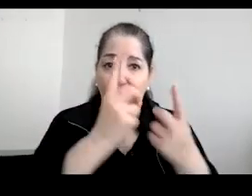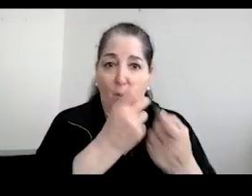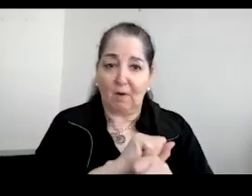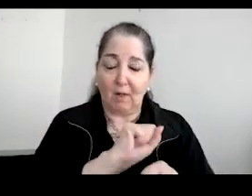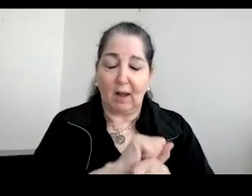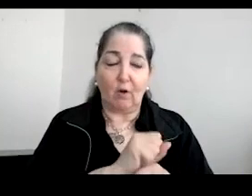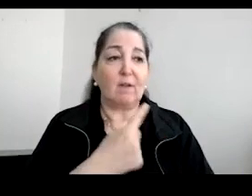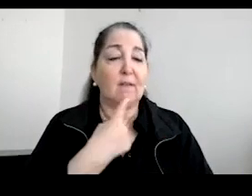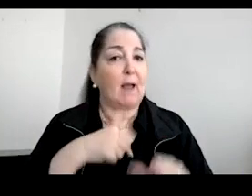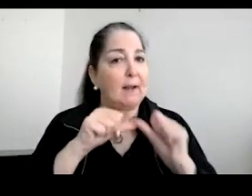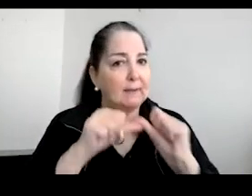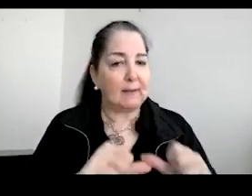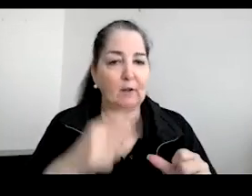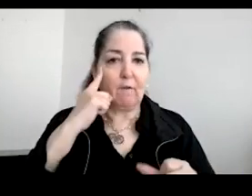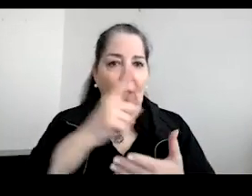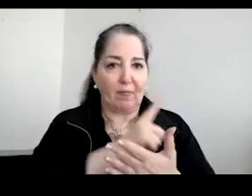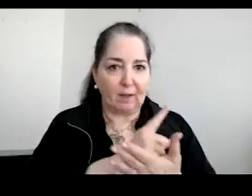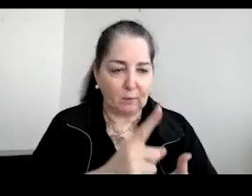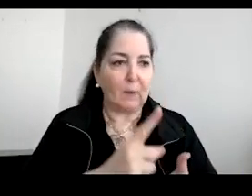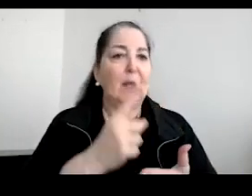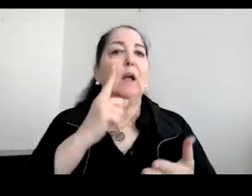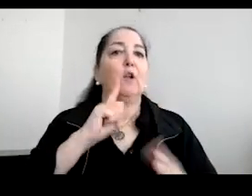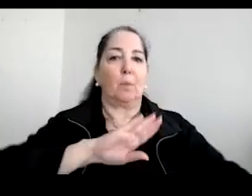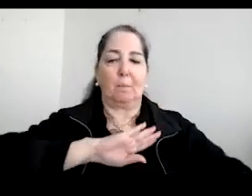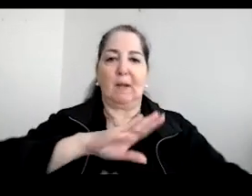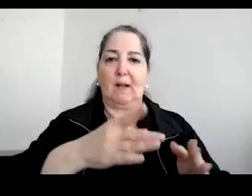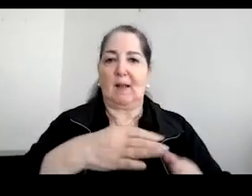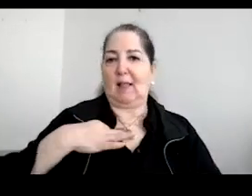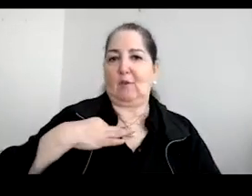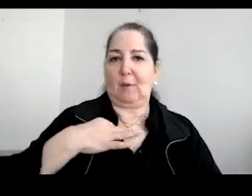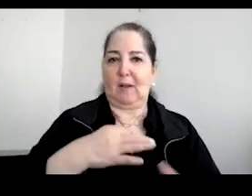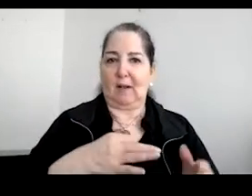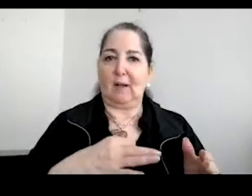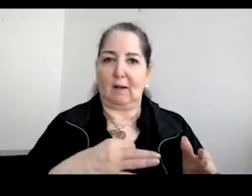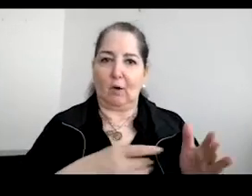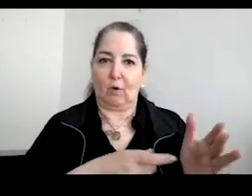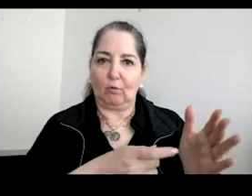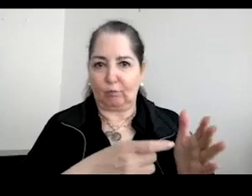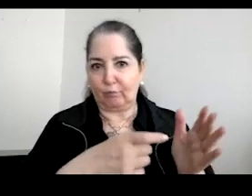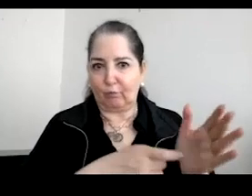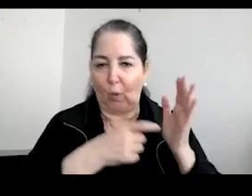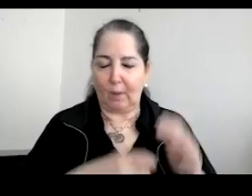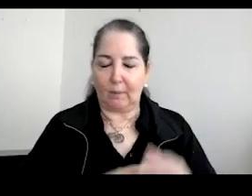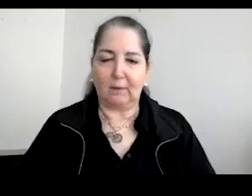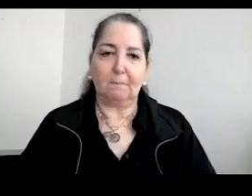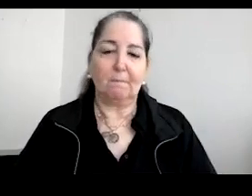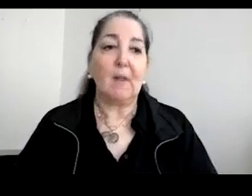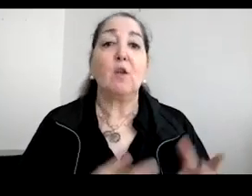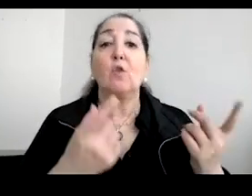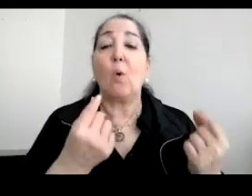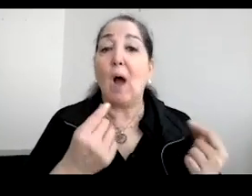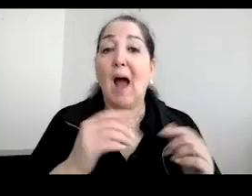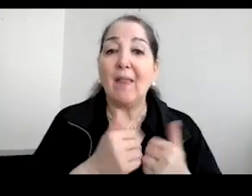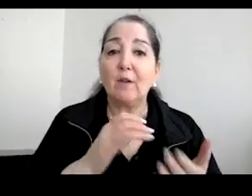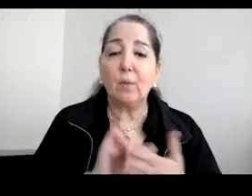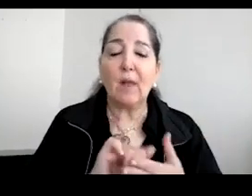the eligibility criteria. And the way they would meet that particular criterion is just describe what they've done over